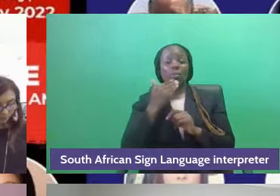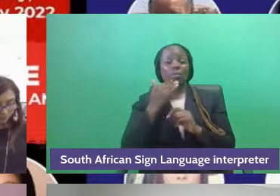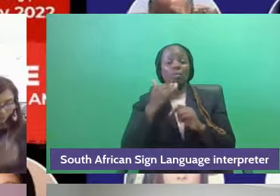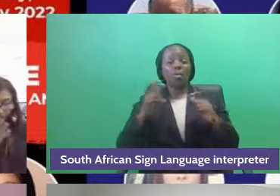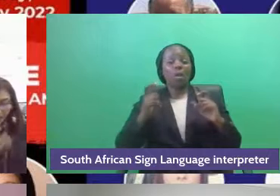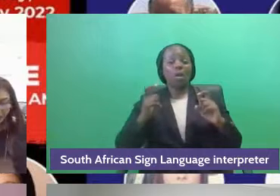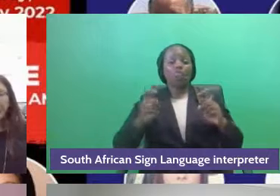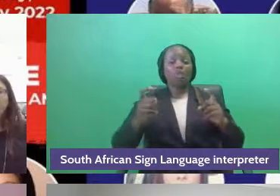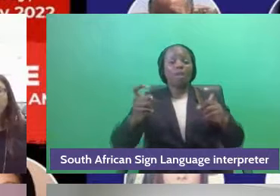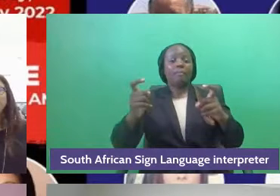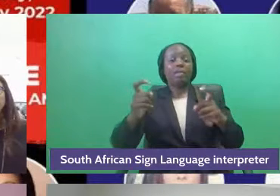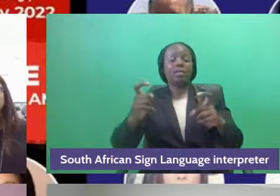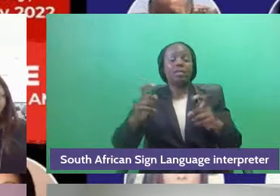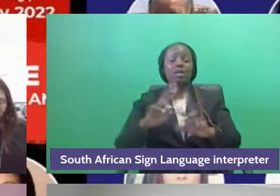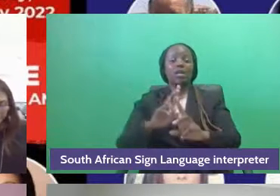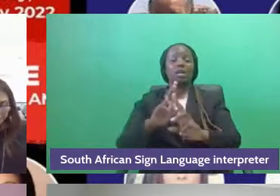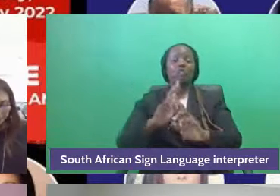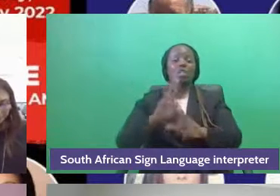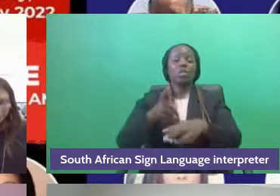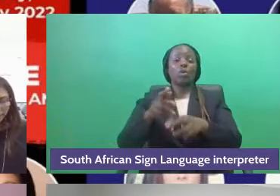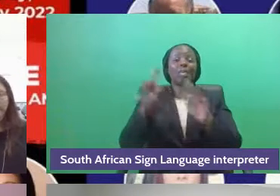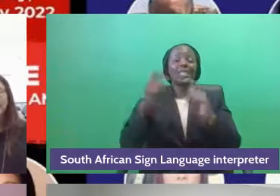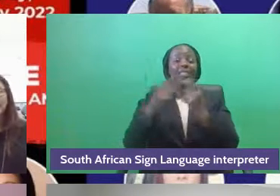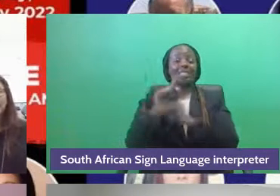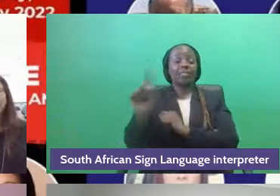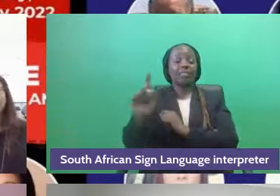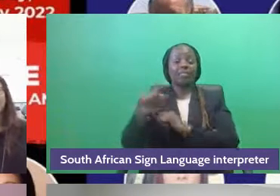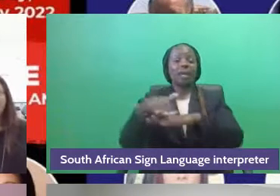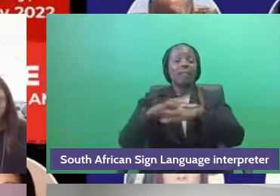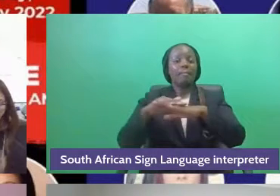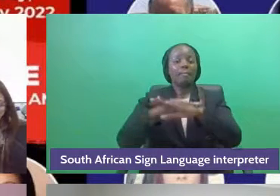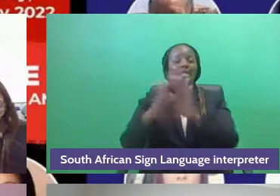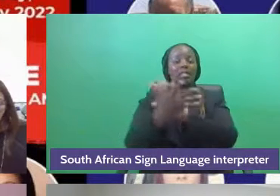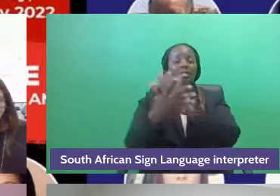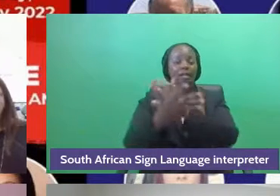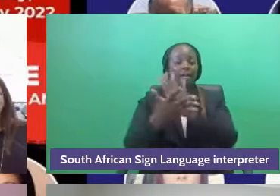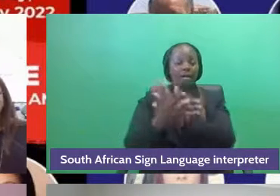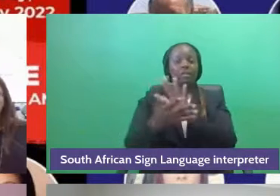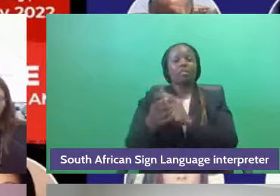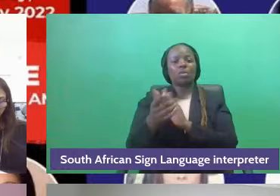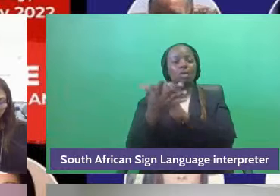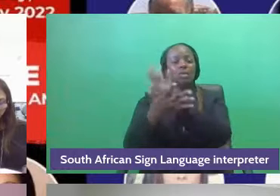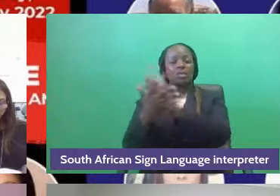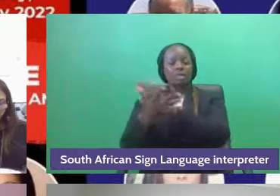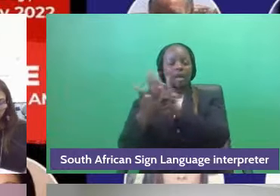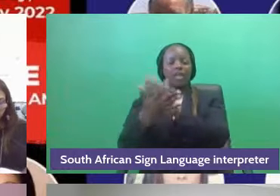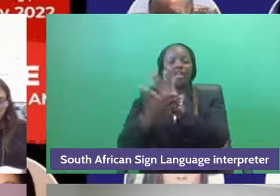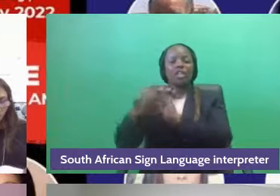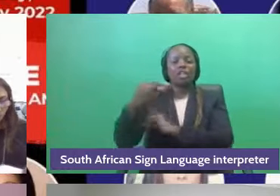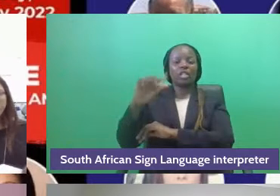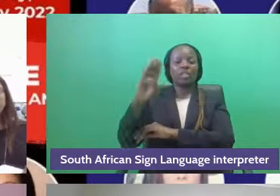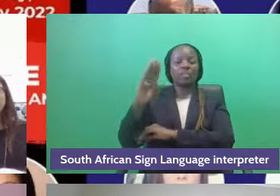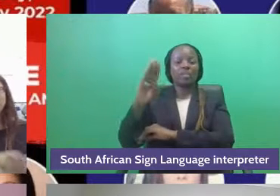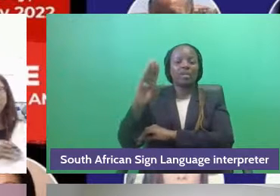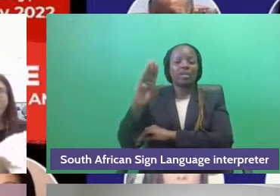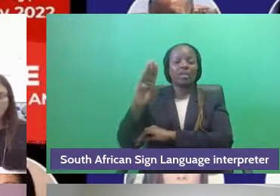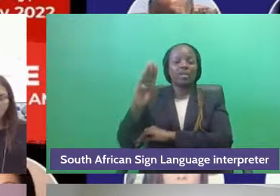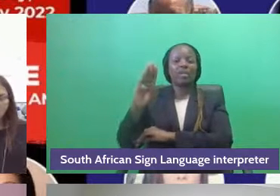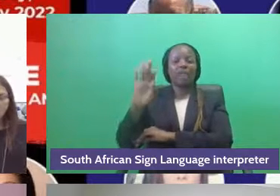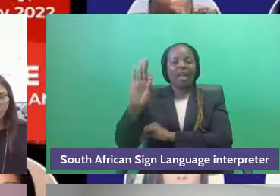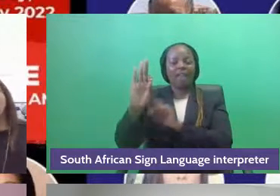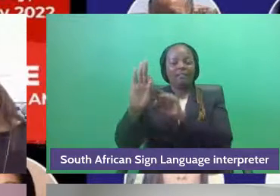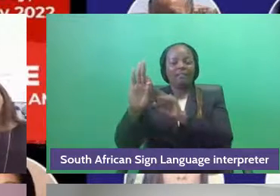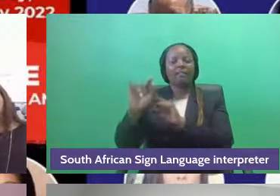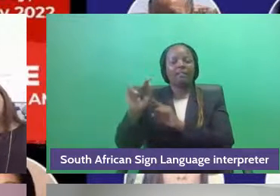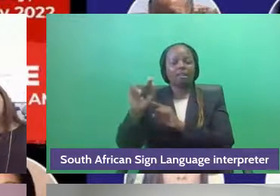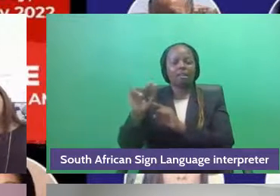in basic sign language and skill and signs relevant to the GBF field. So so